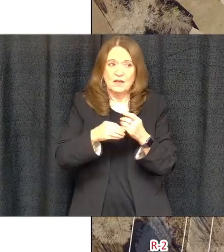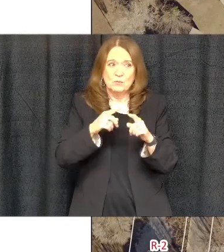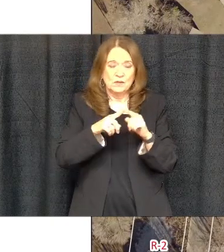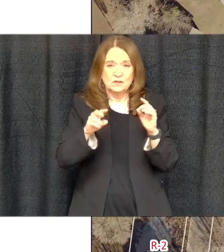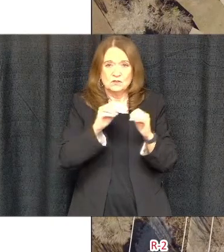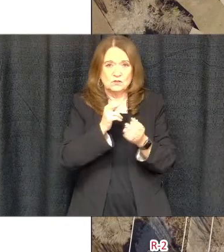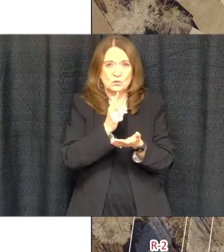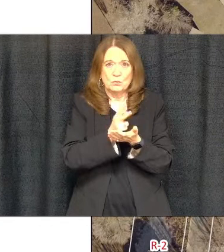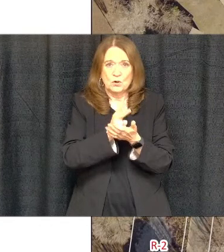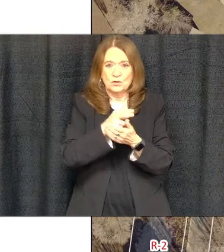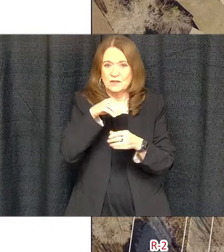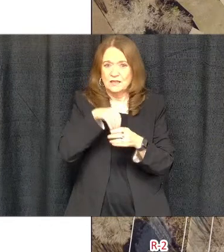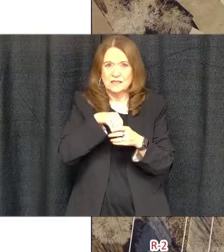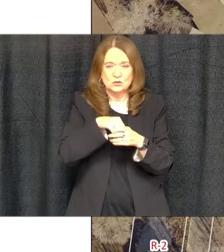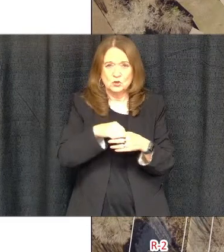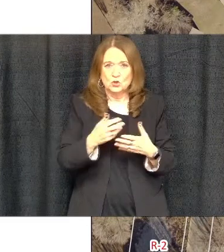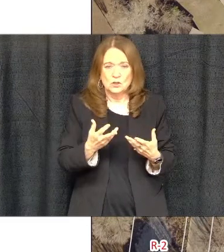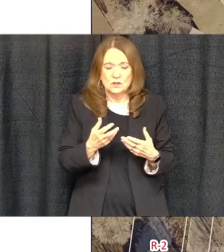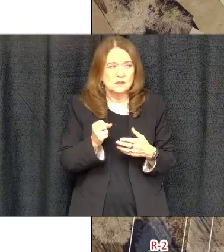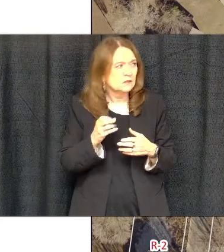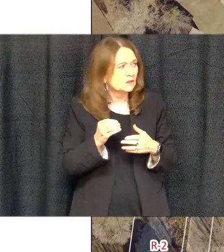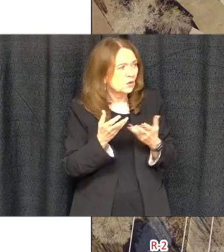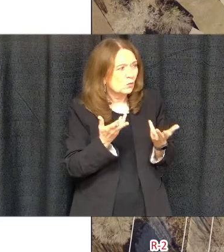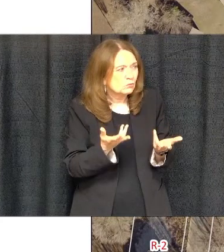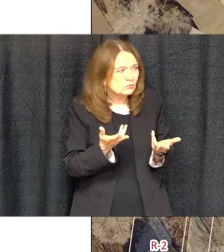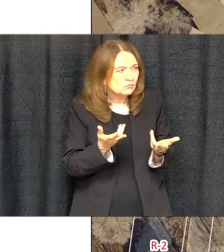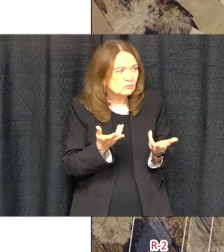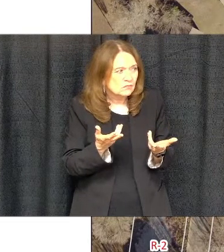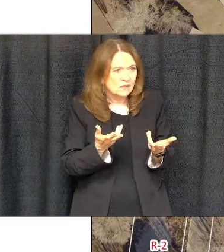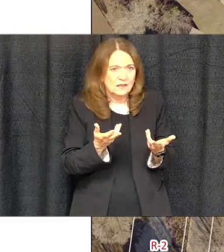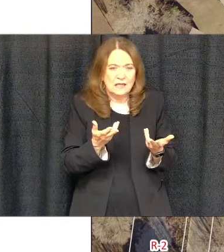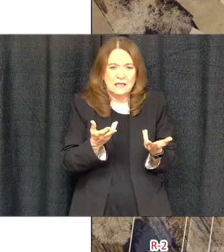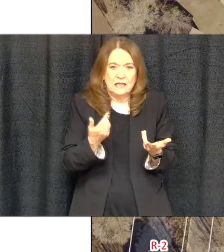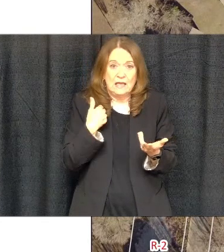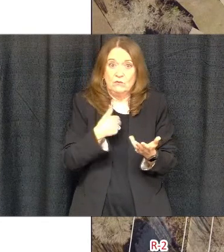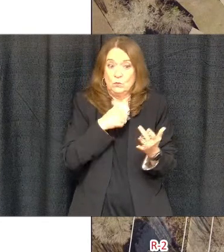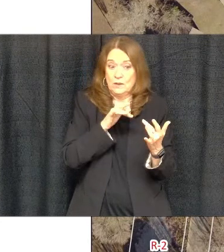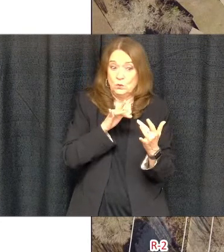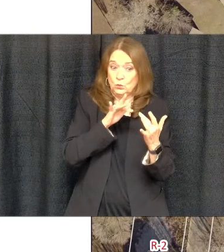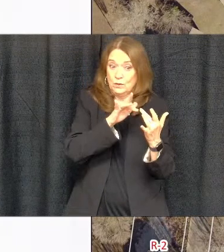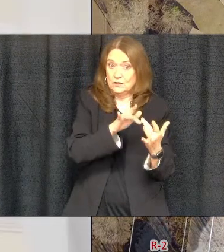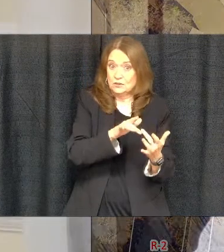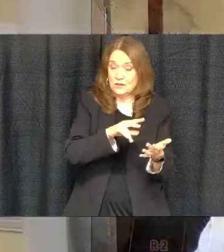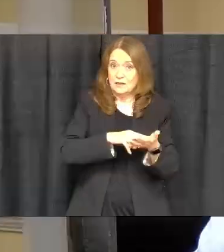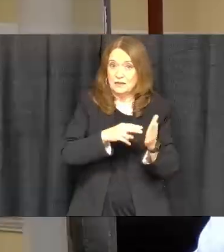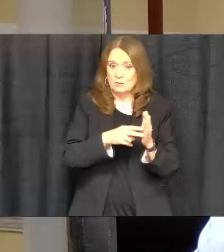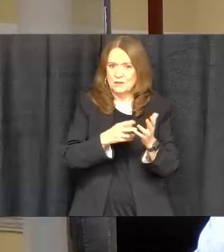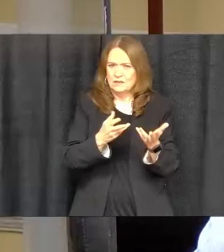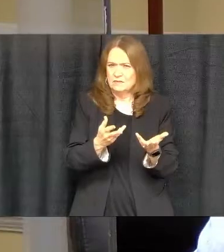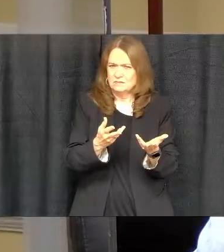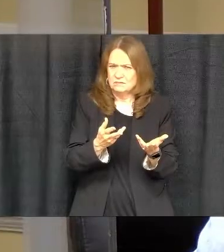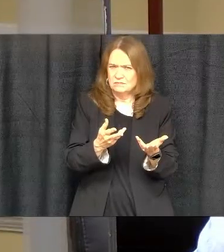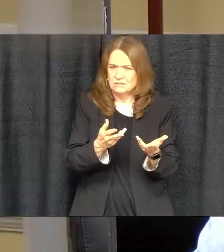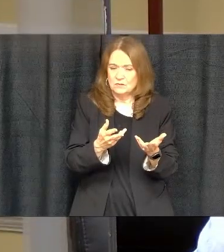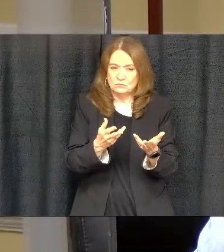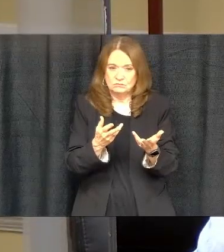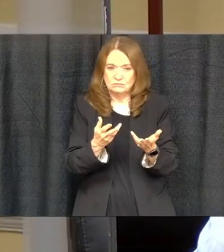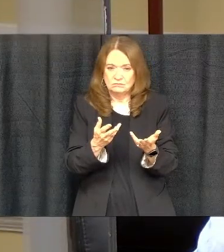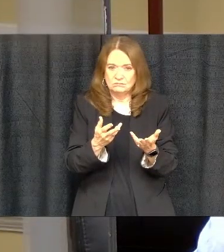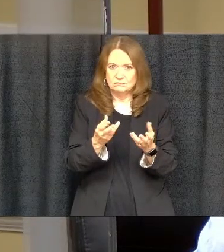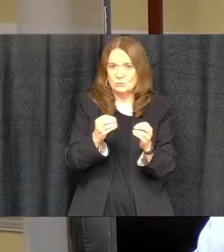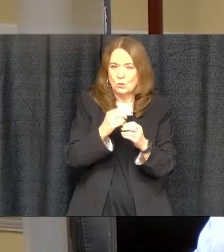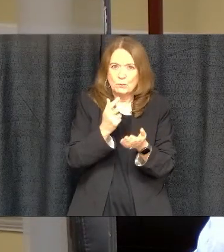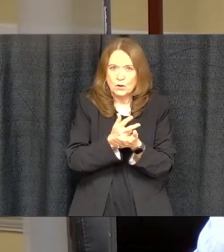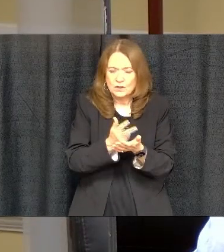units. So, have we reached out? I mean, they have their own funding to do the parking. Is that how that works,